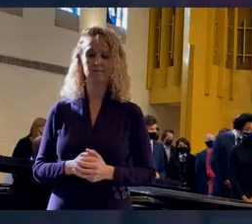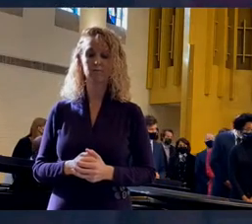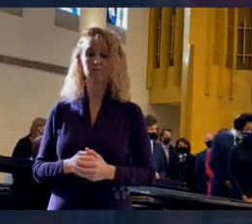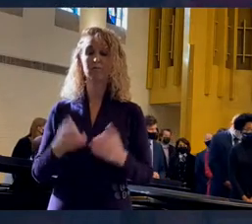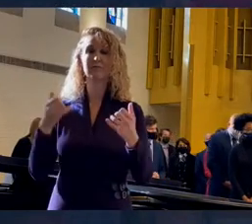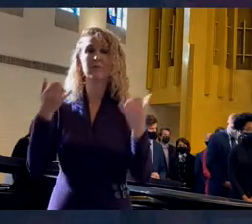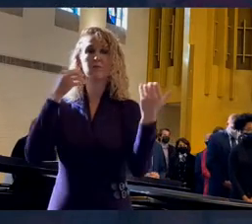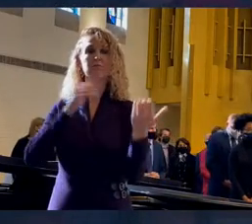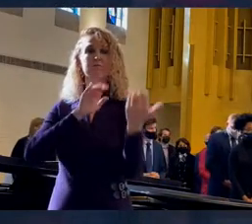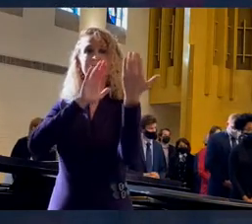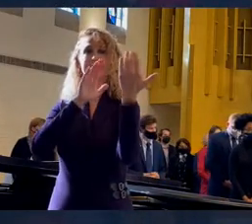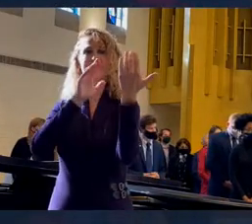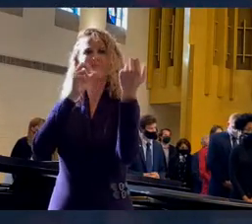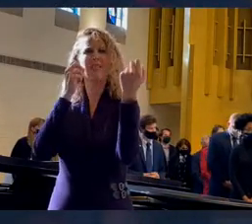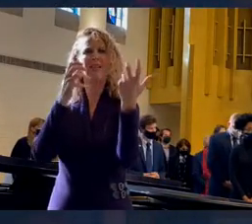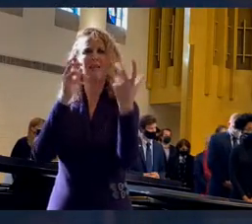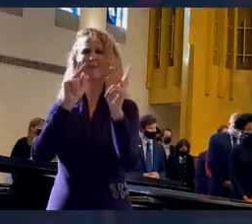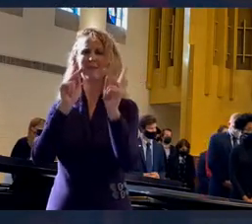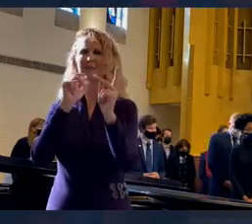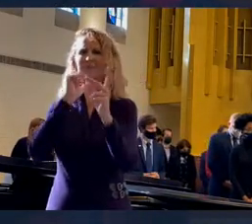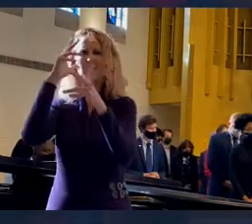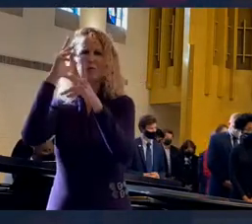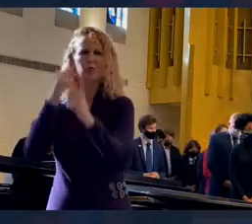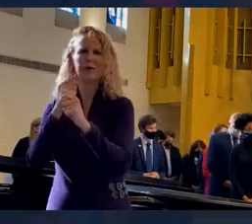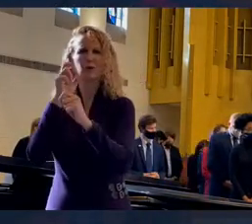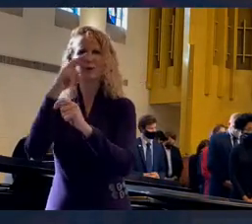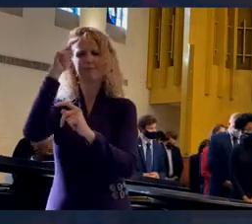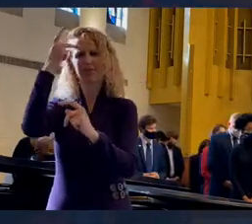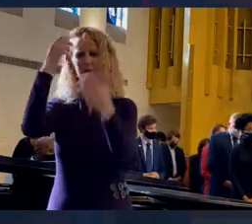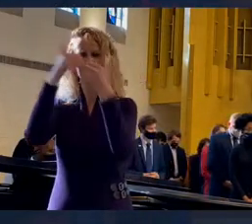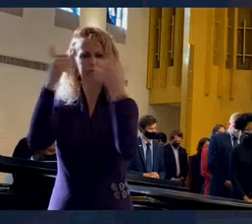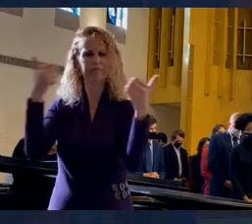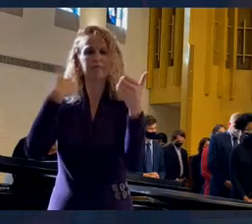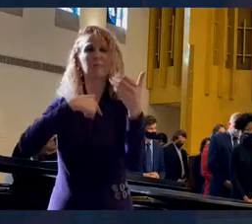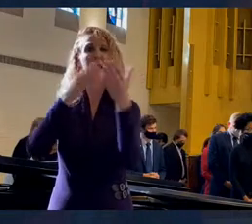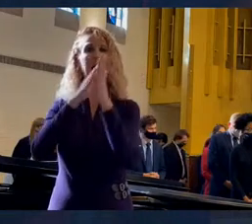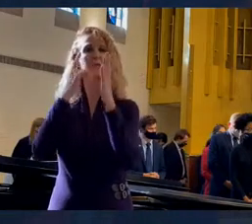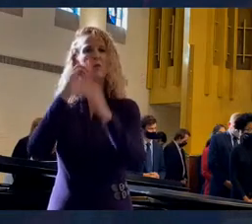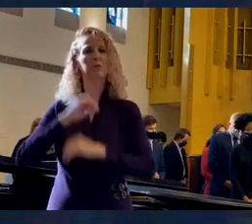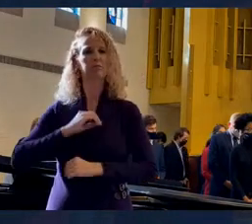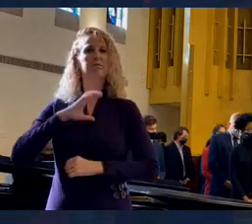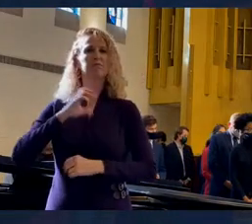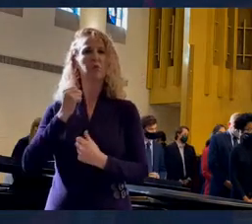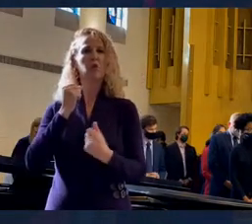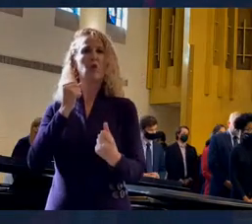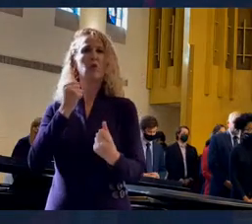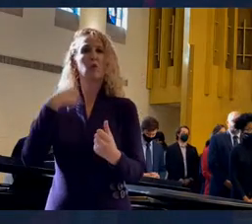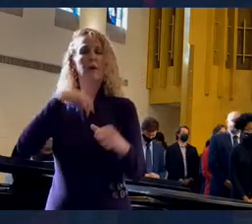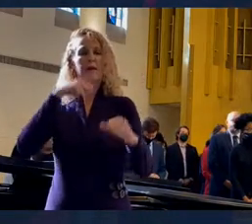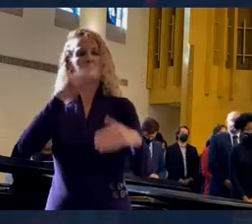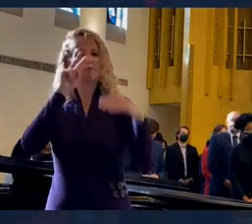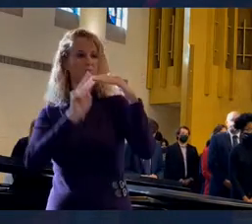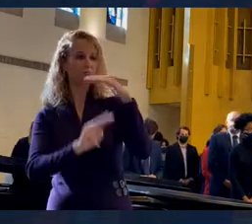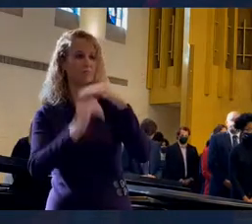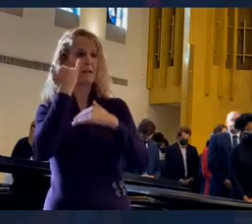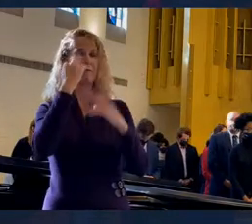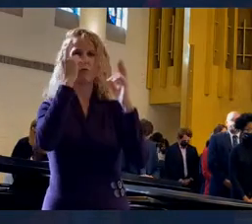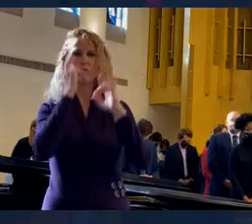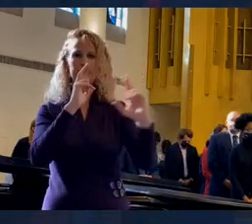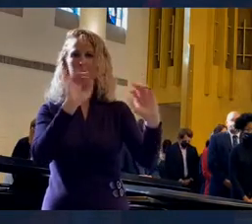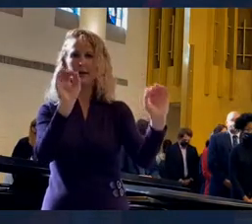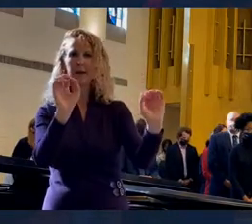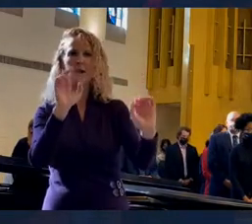In the face of so much distrust, division, we ask for the courage to be prophets who speak against